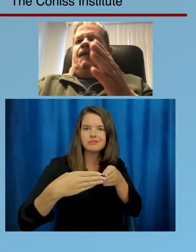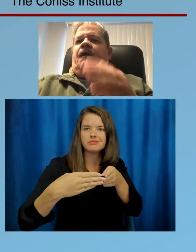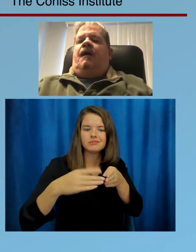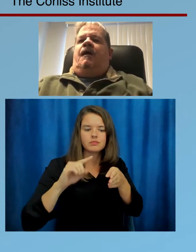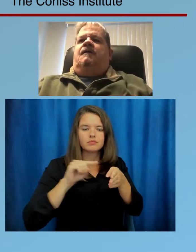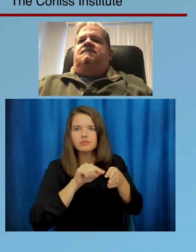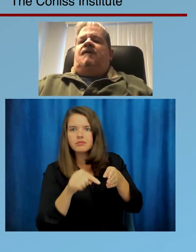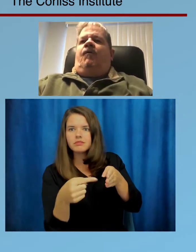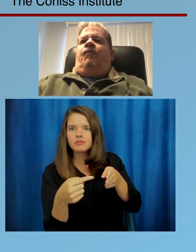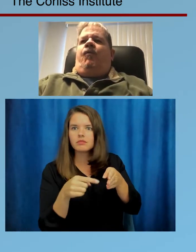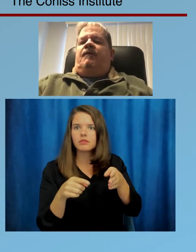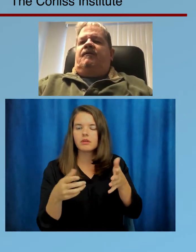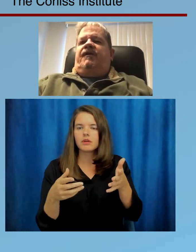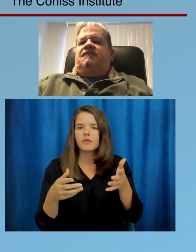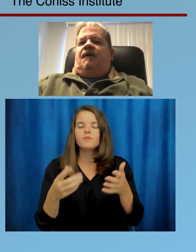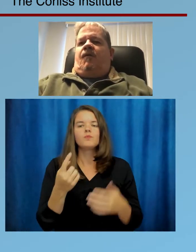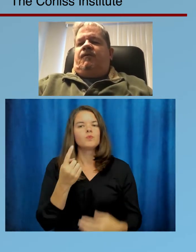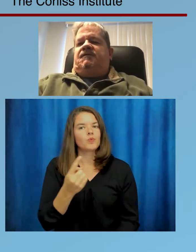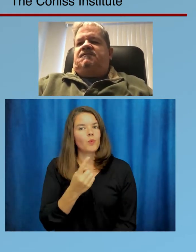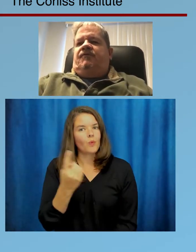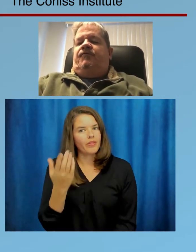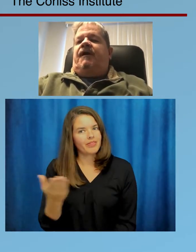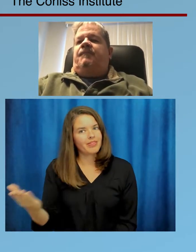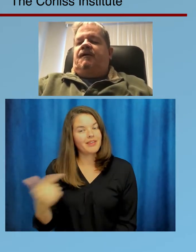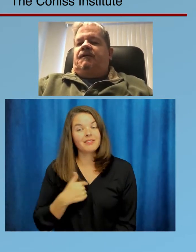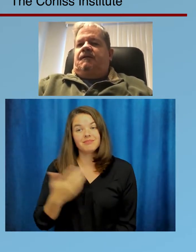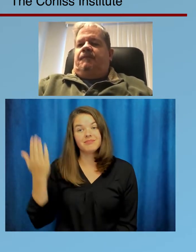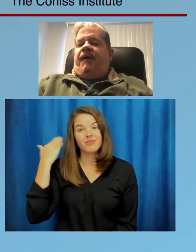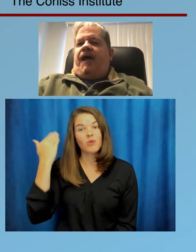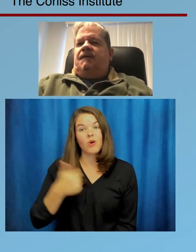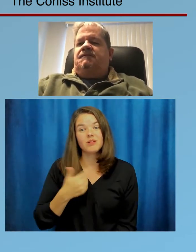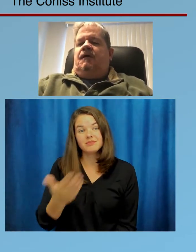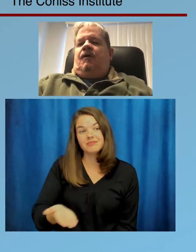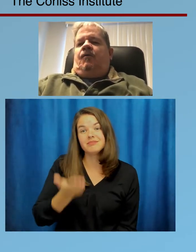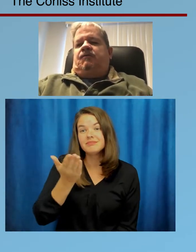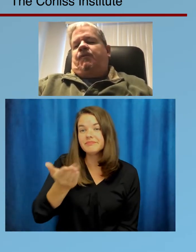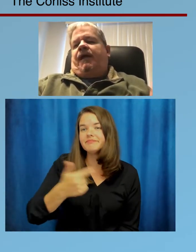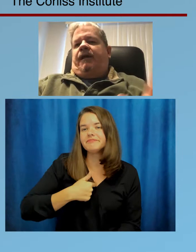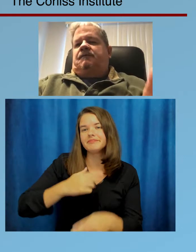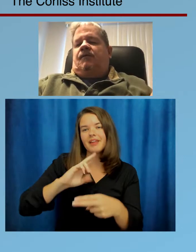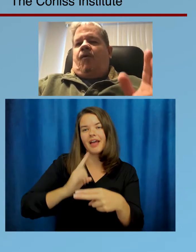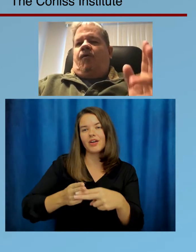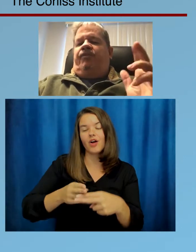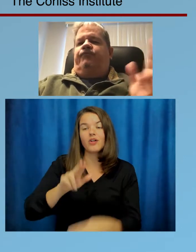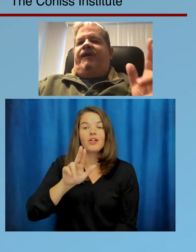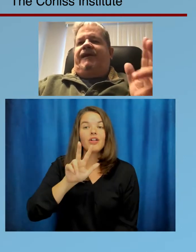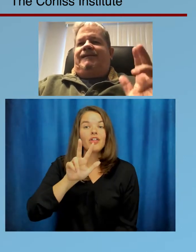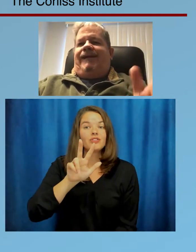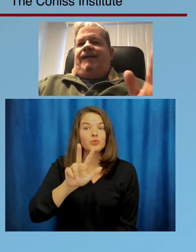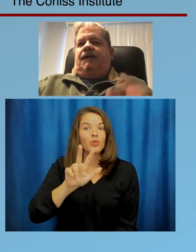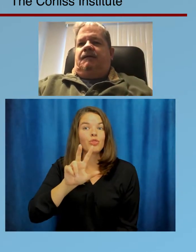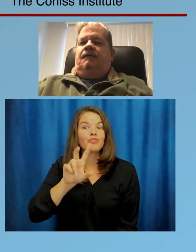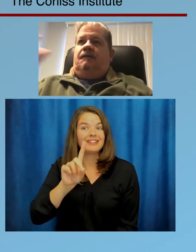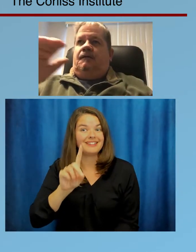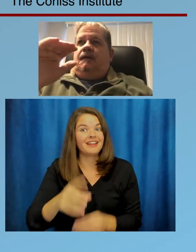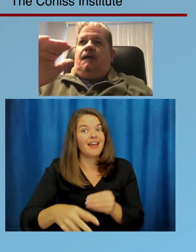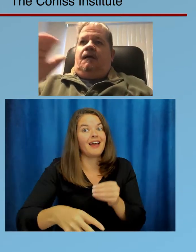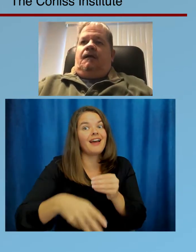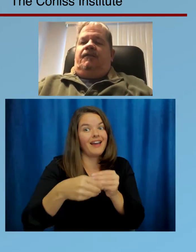wall. So one of the things I always recommended in the past was what I like to call